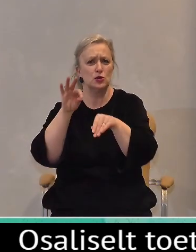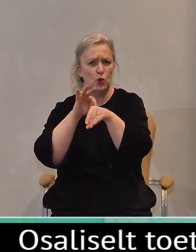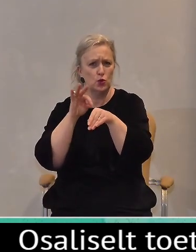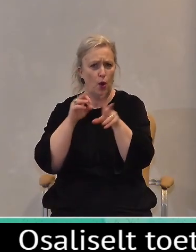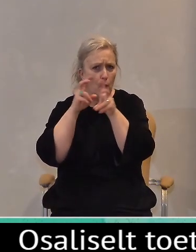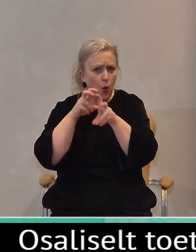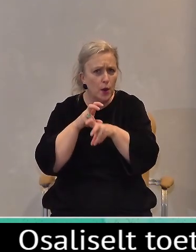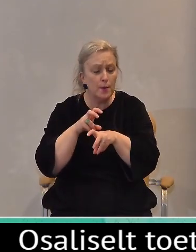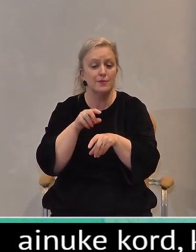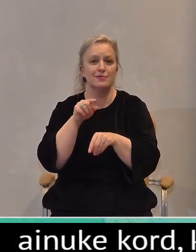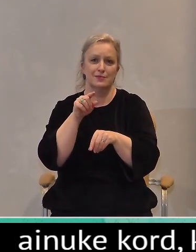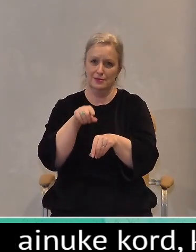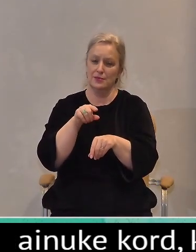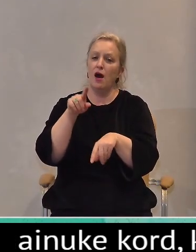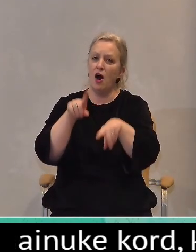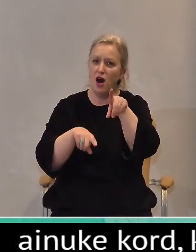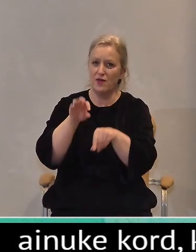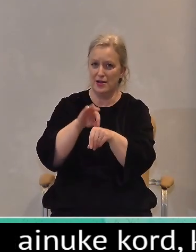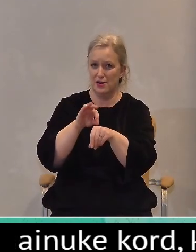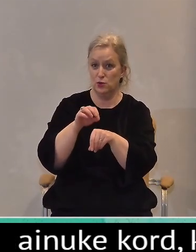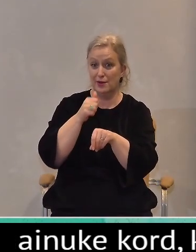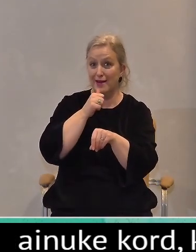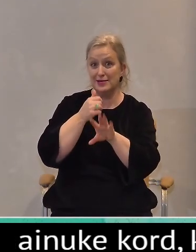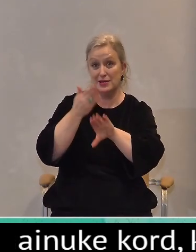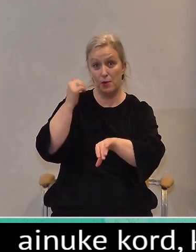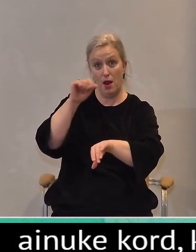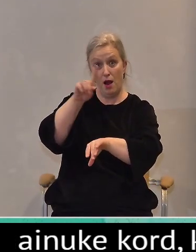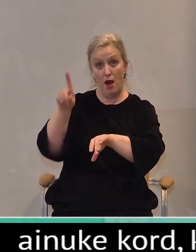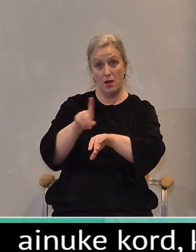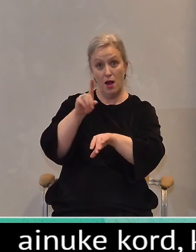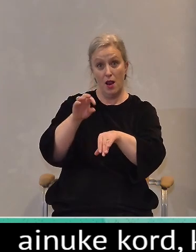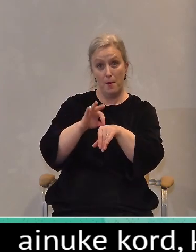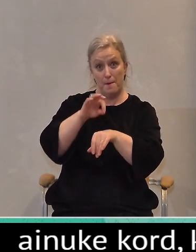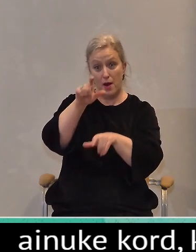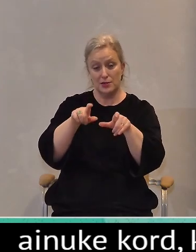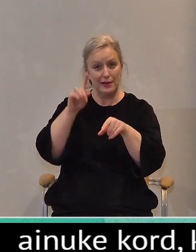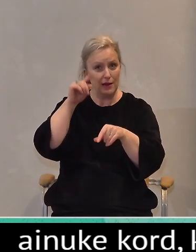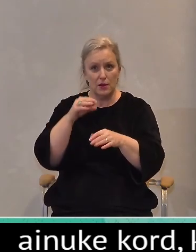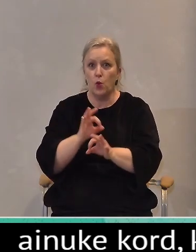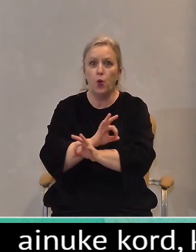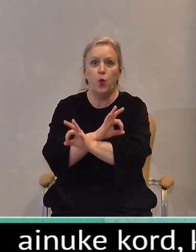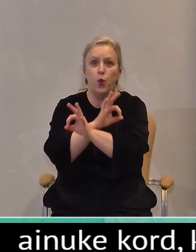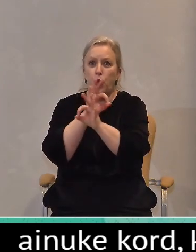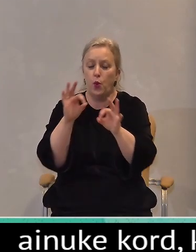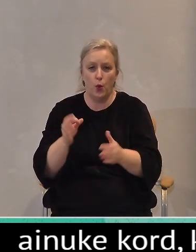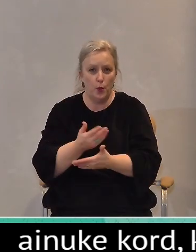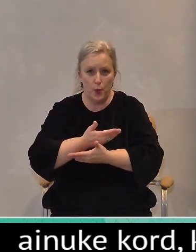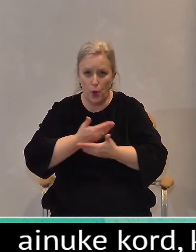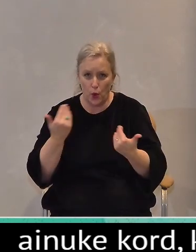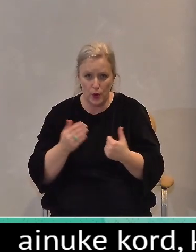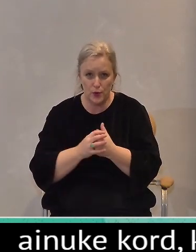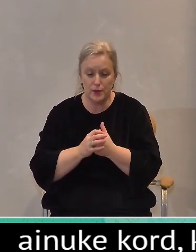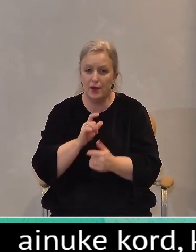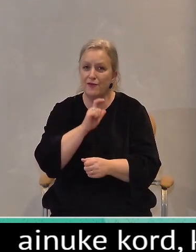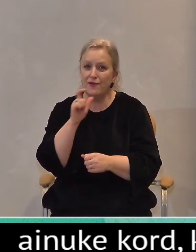asked why we research the Pitt Hopkins syndrome specifically. It's a rare disease and there were no known patients in Estonia